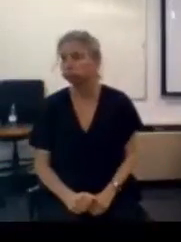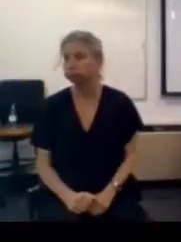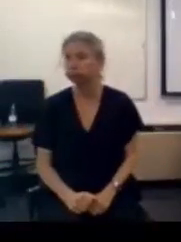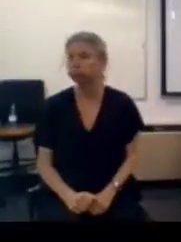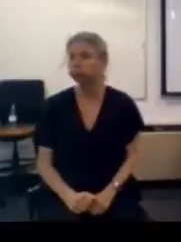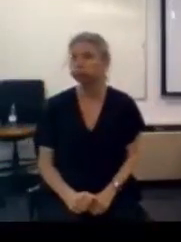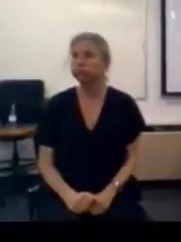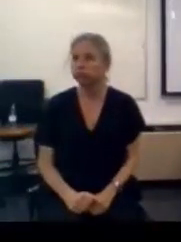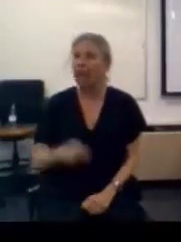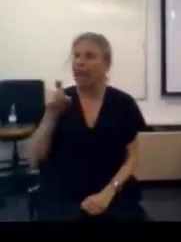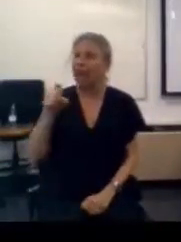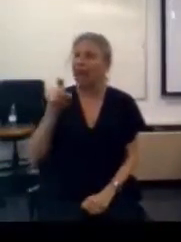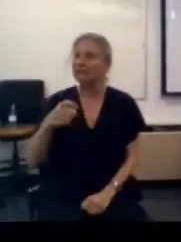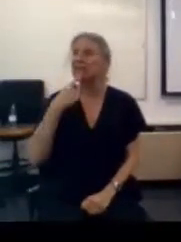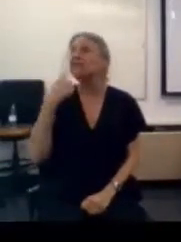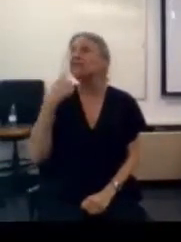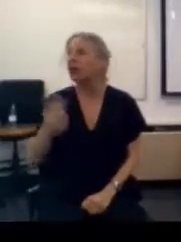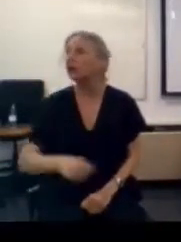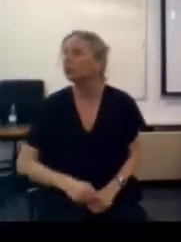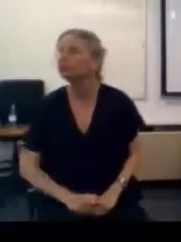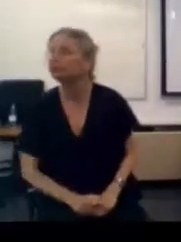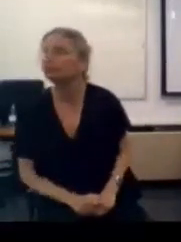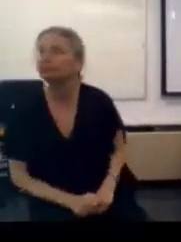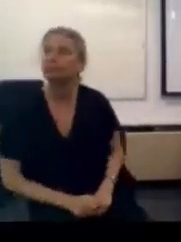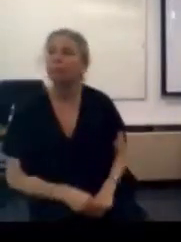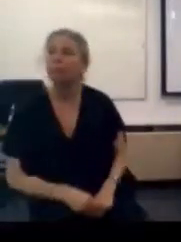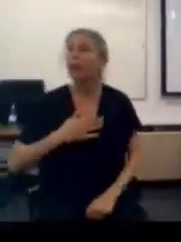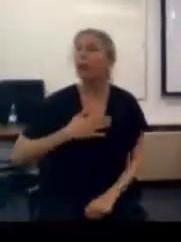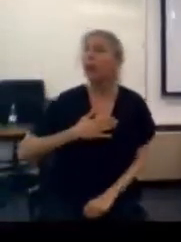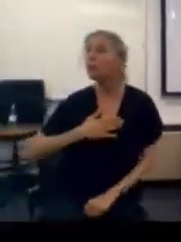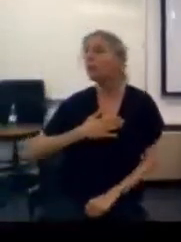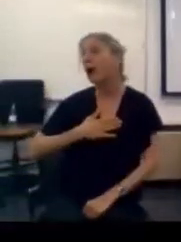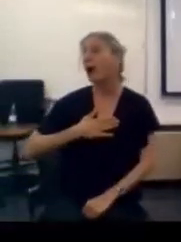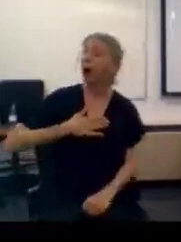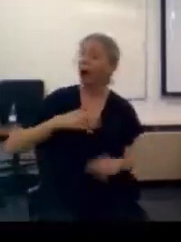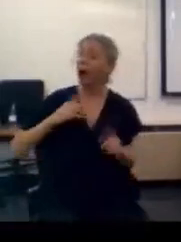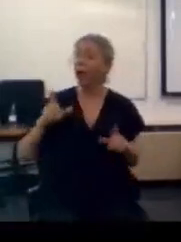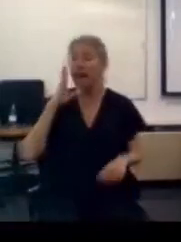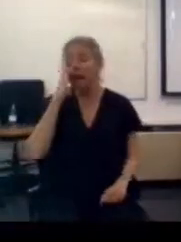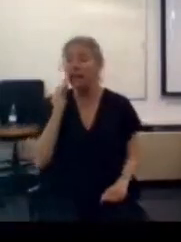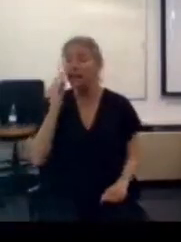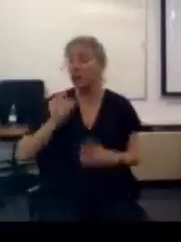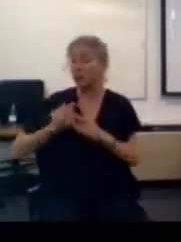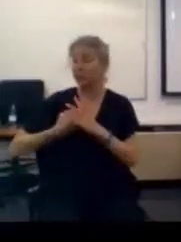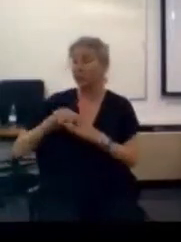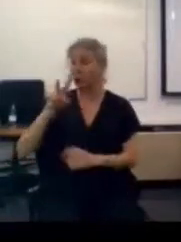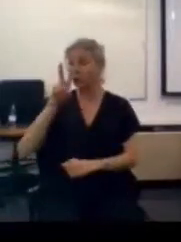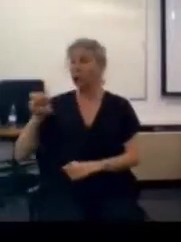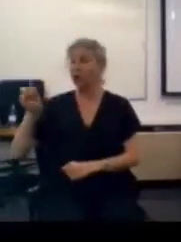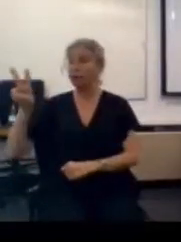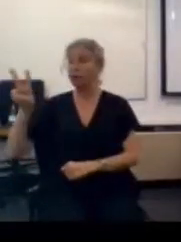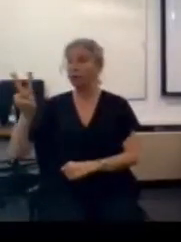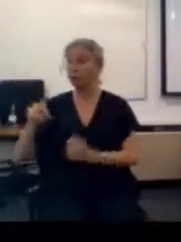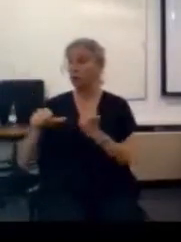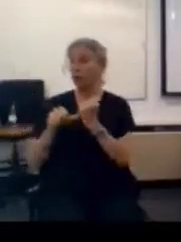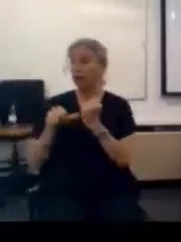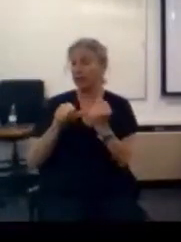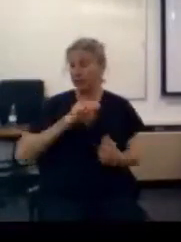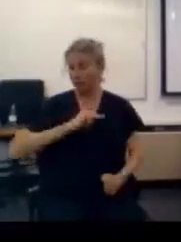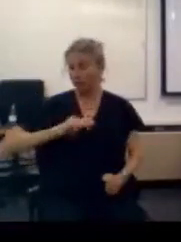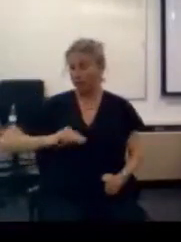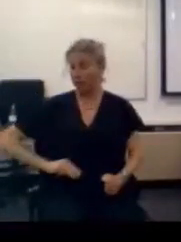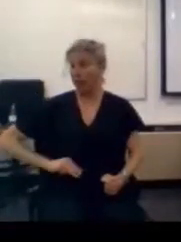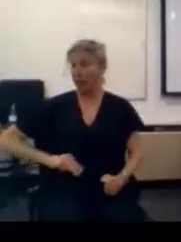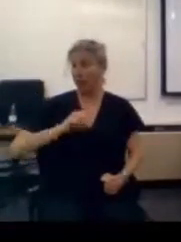need to hear. And I needed to hear them coming out of my own mouth as well. So part of my journey actually started in 2002